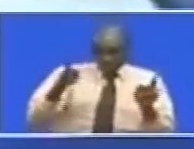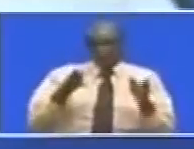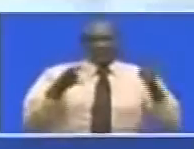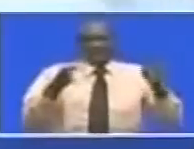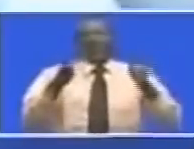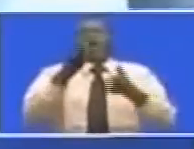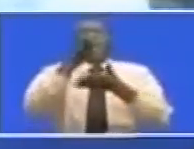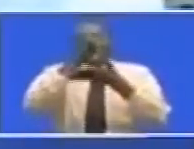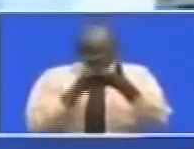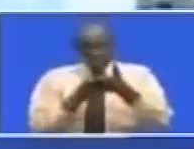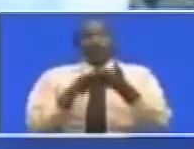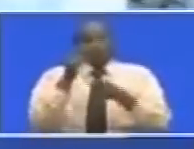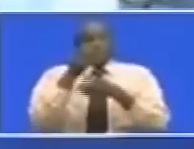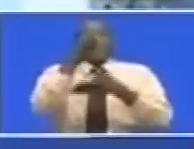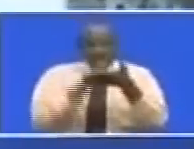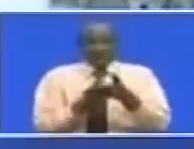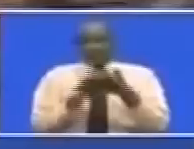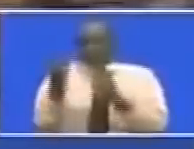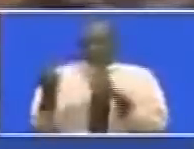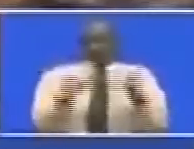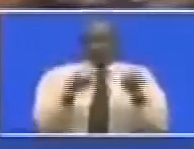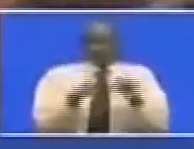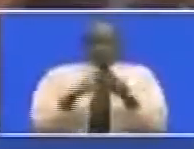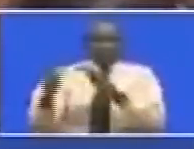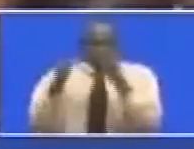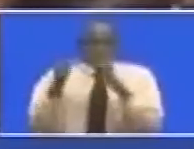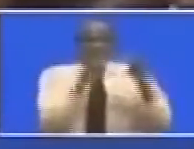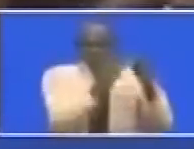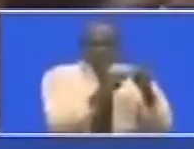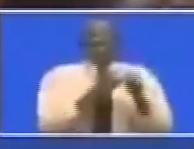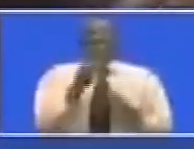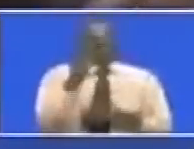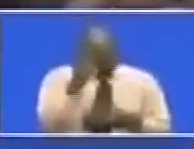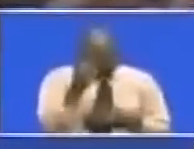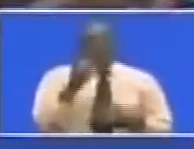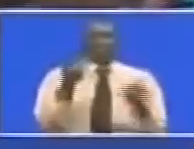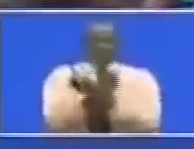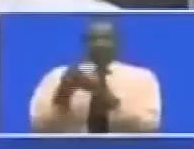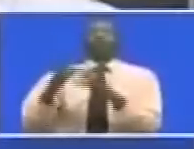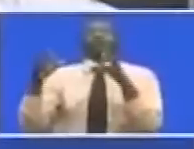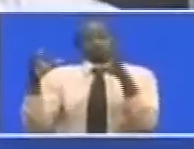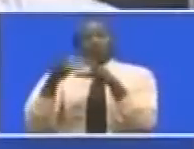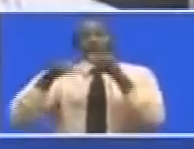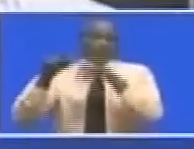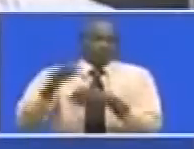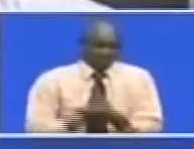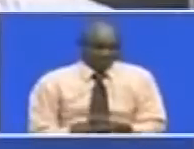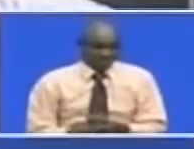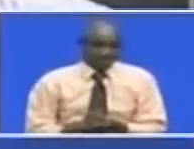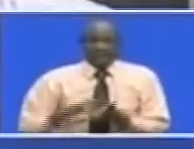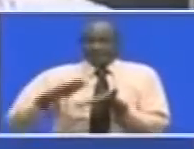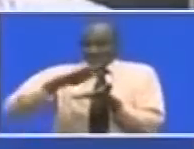the electorate almost right down the middle, each of them enjoying the support of two distinct voting blocks. Basically, we're looking